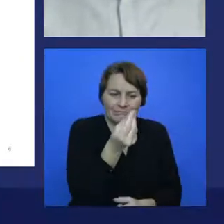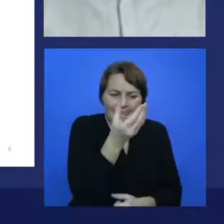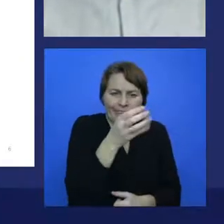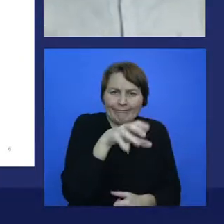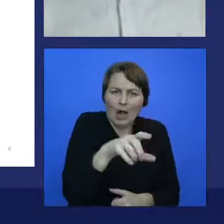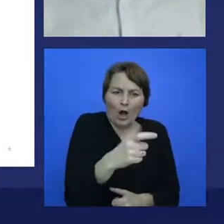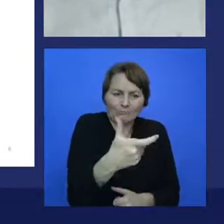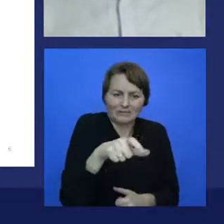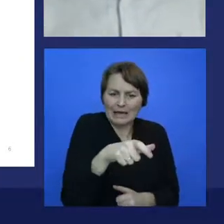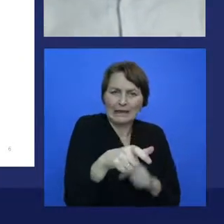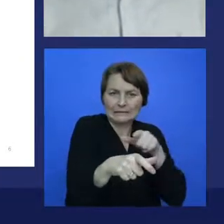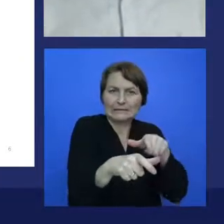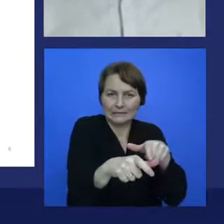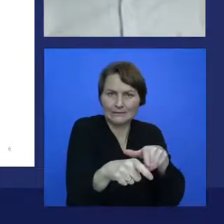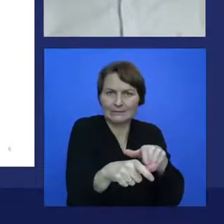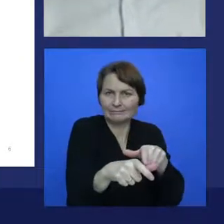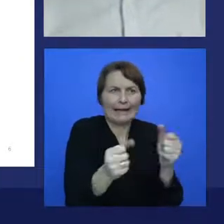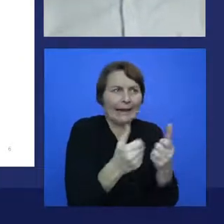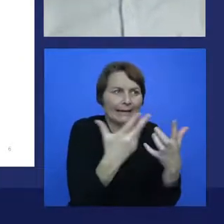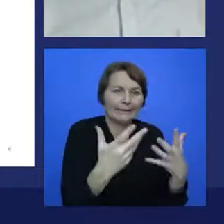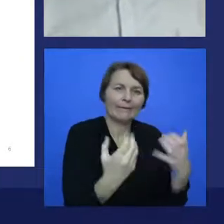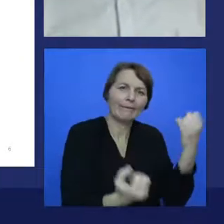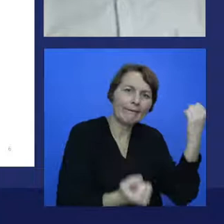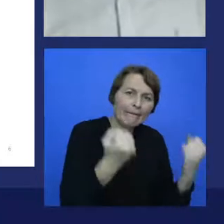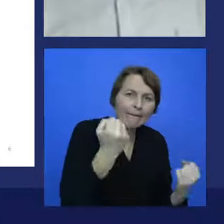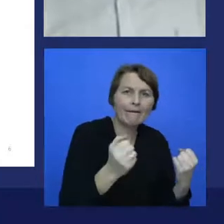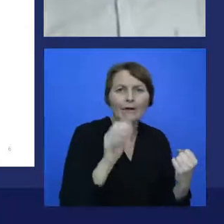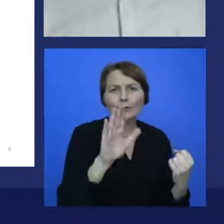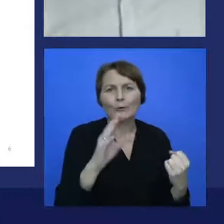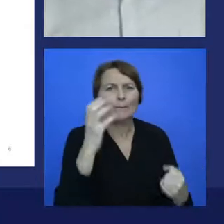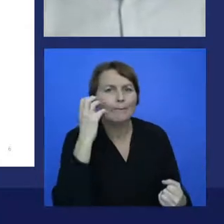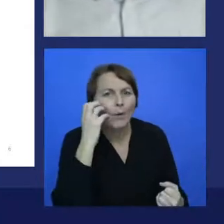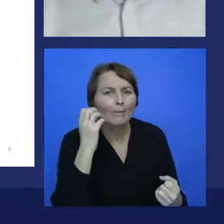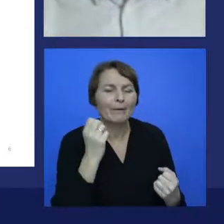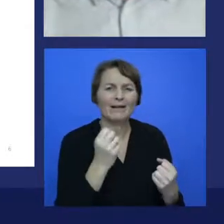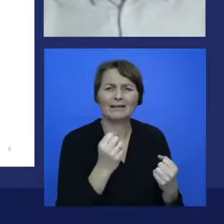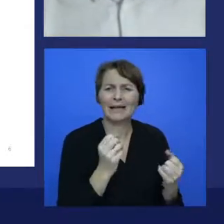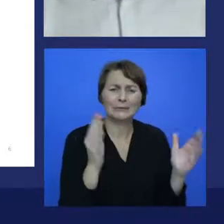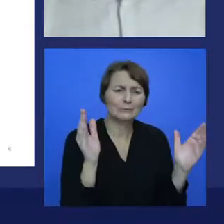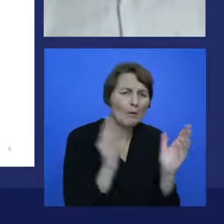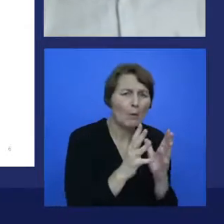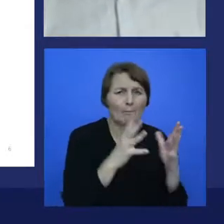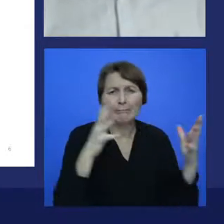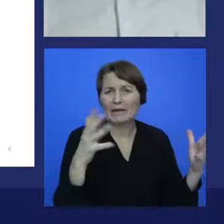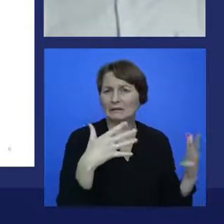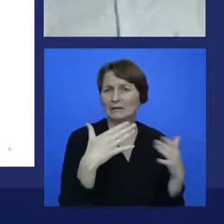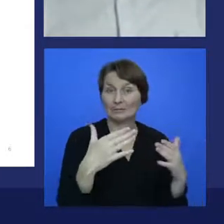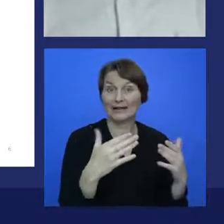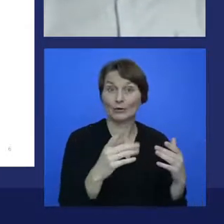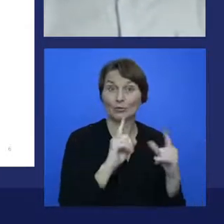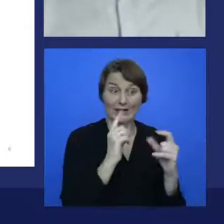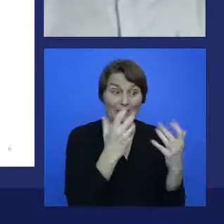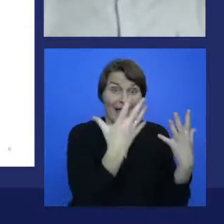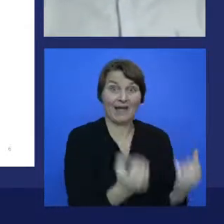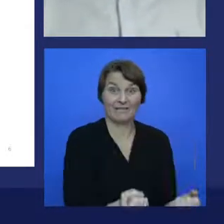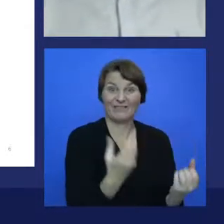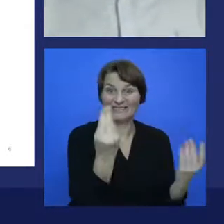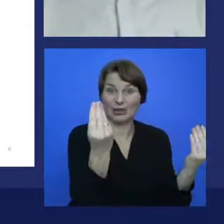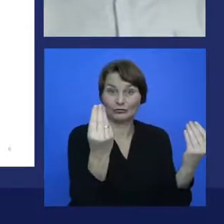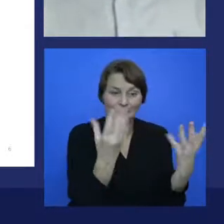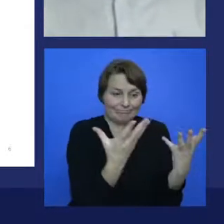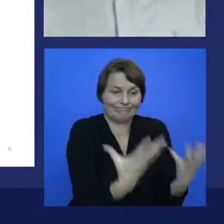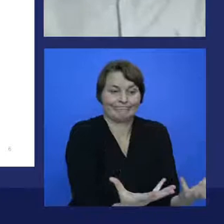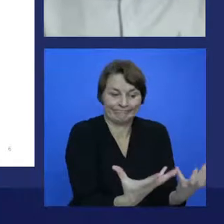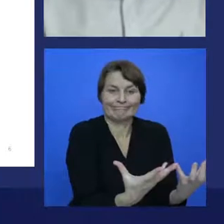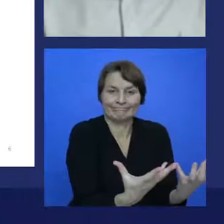your mobile phone, anything physical, small, large, complex. And included in the digital